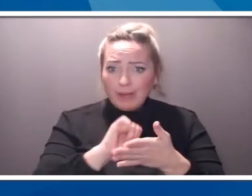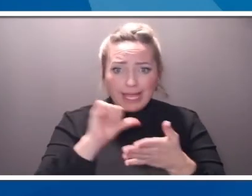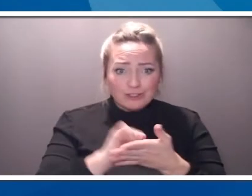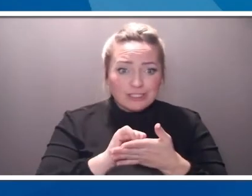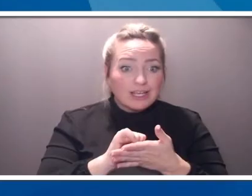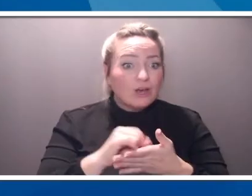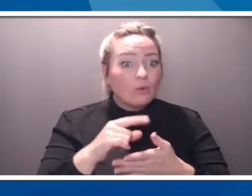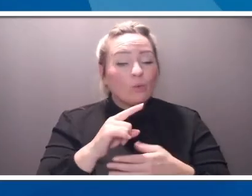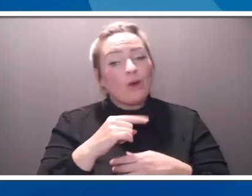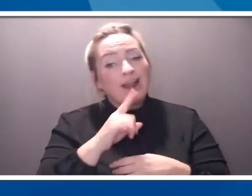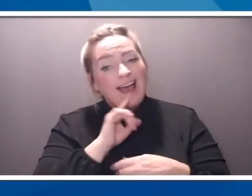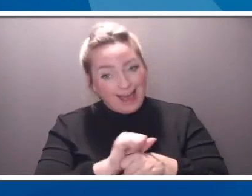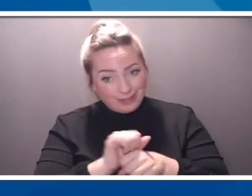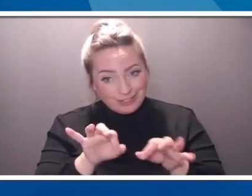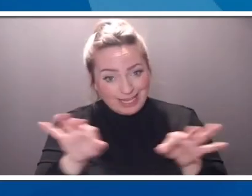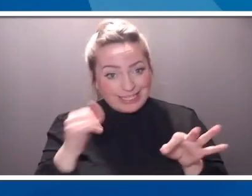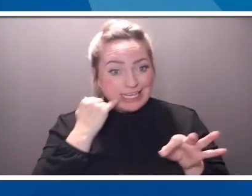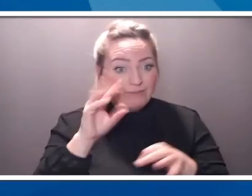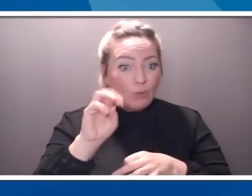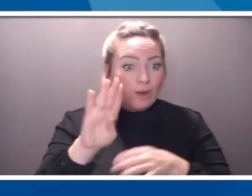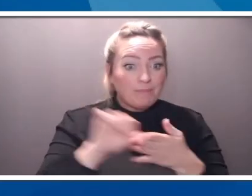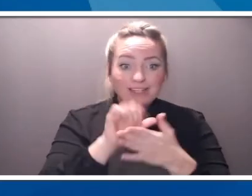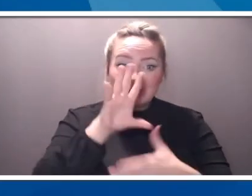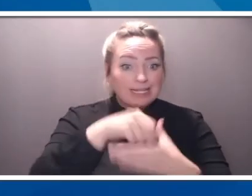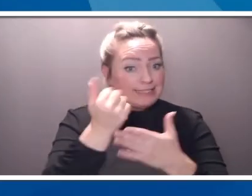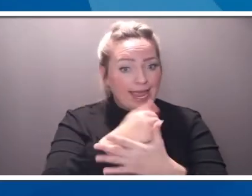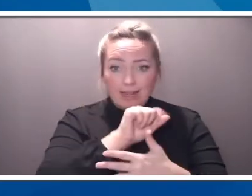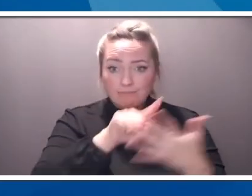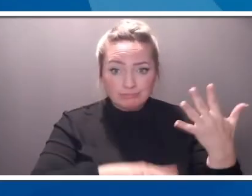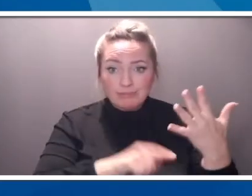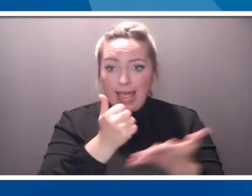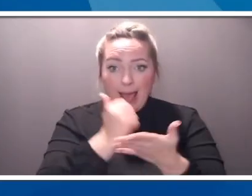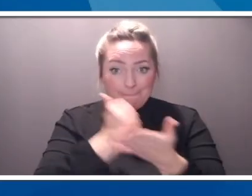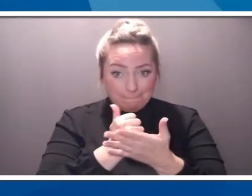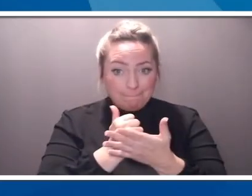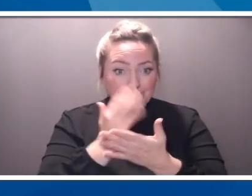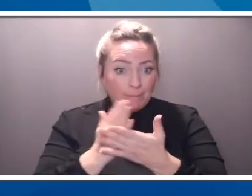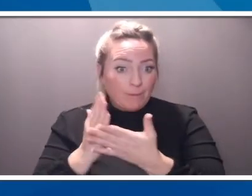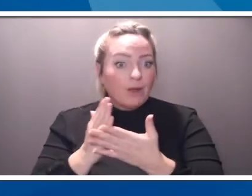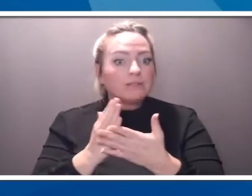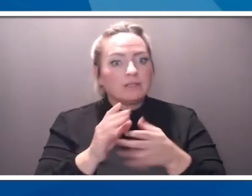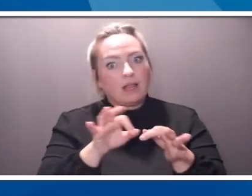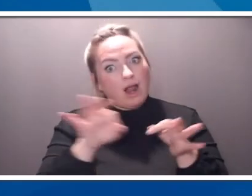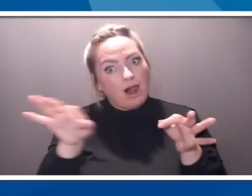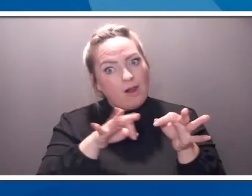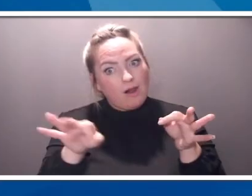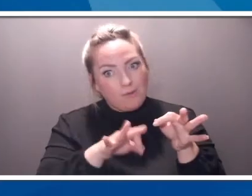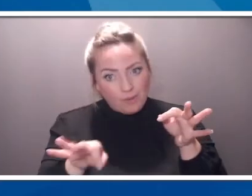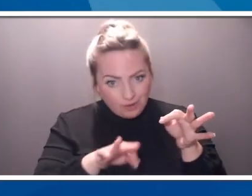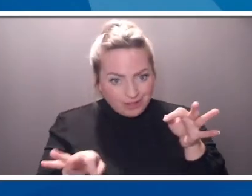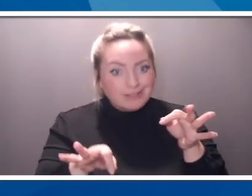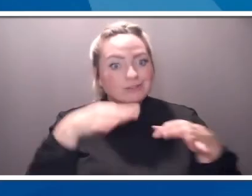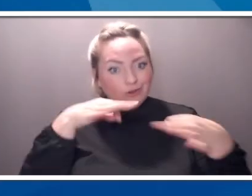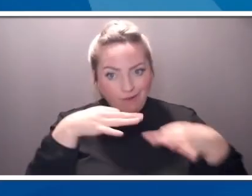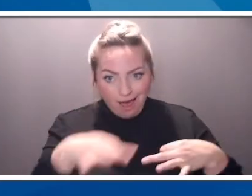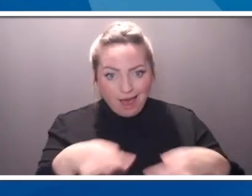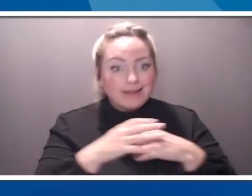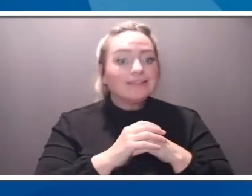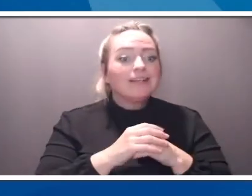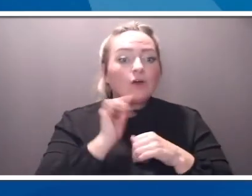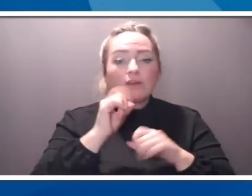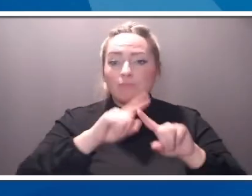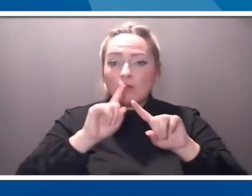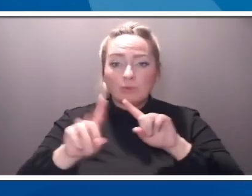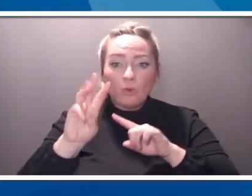consistent help across all your pages. What it actually says is, if a web page contains any of the following help mechanisms, and it goes at length into defining